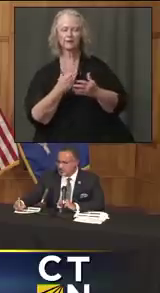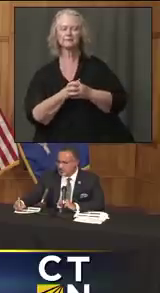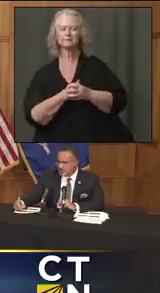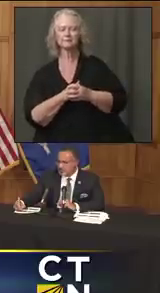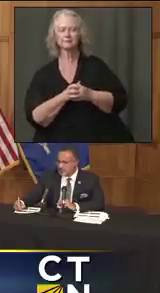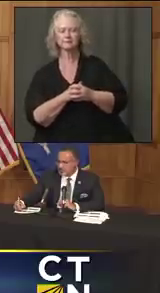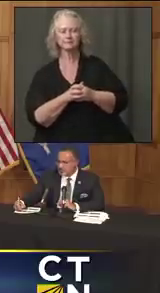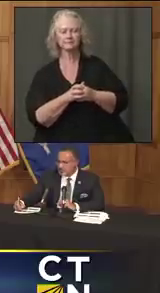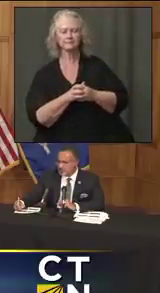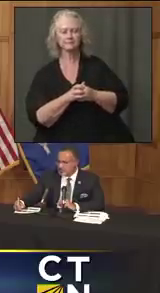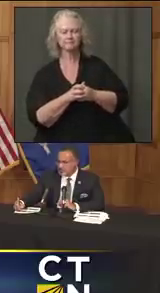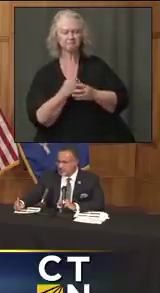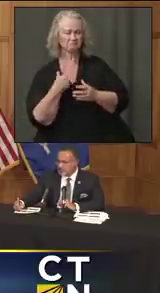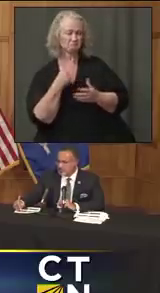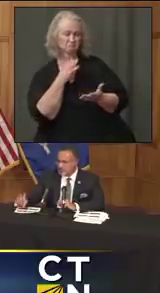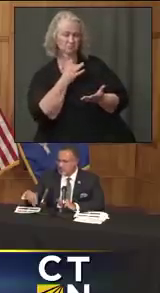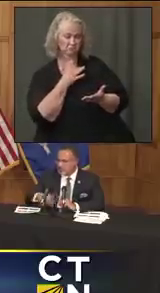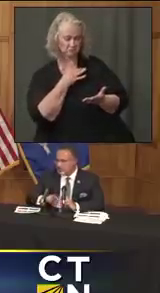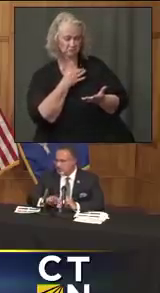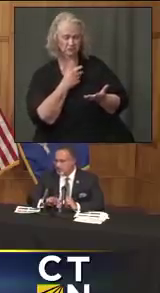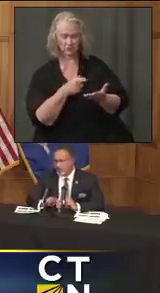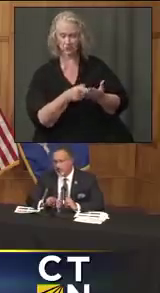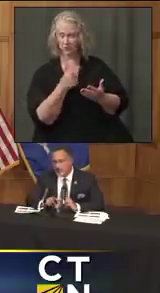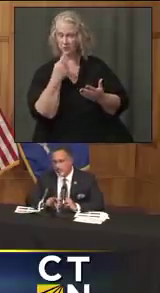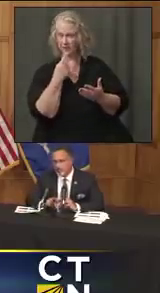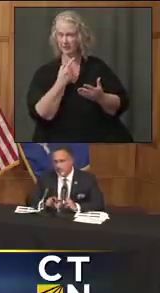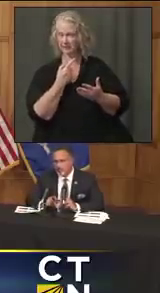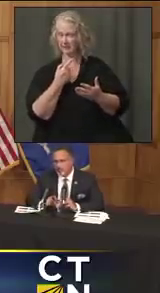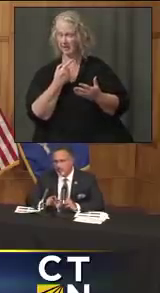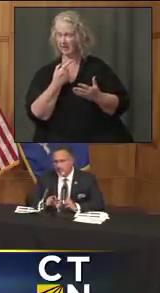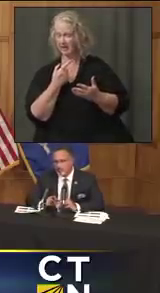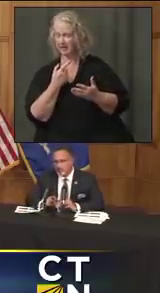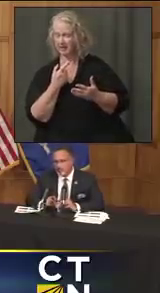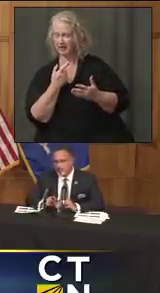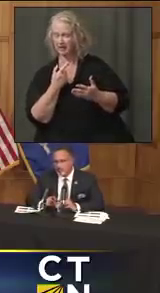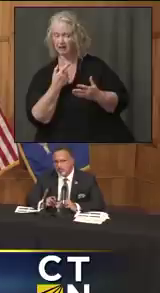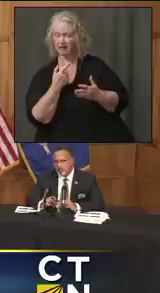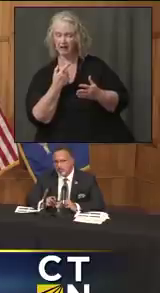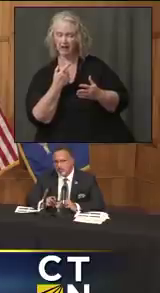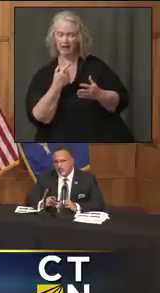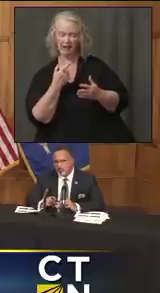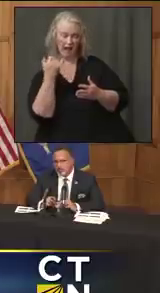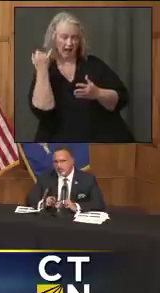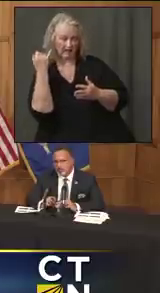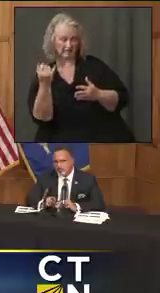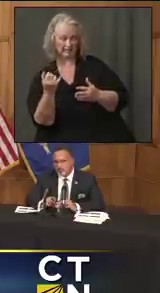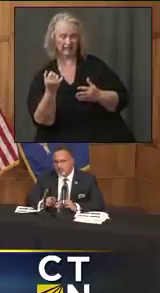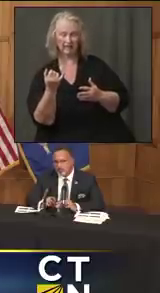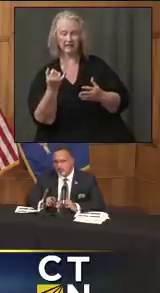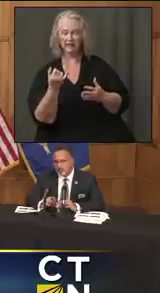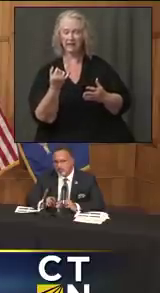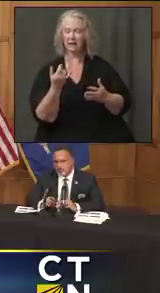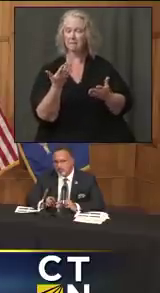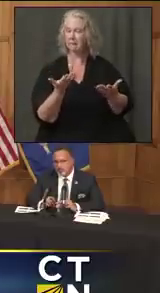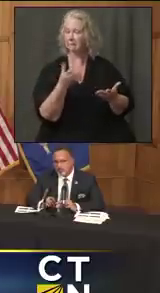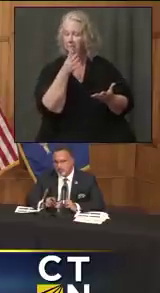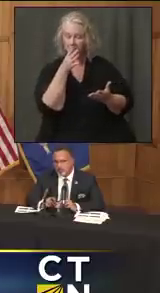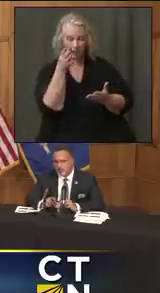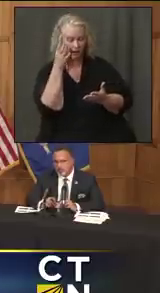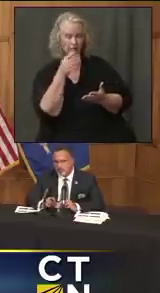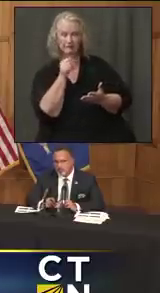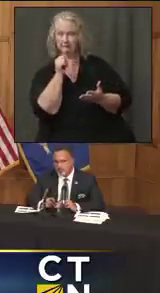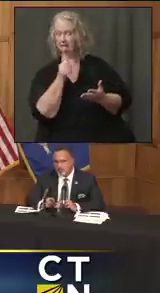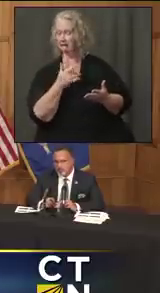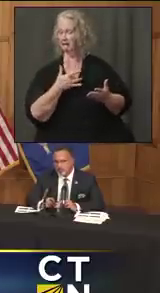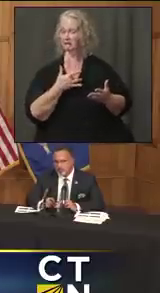here. Just wondering, when you had mentioned in the beginning of the presser, you talked about this idea that parents may not feel comfortable in